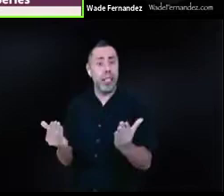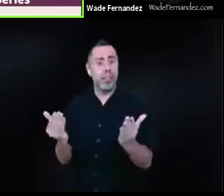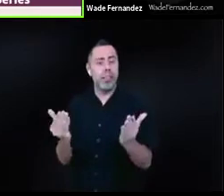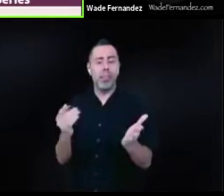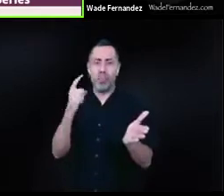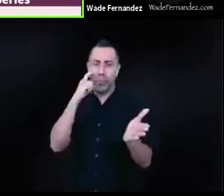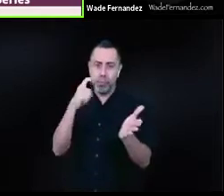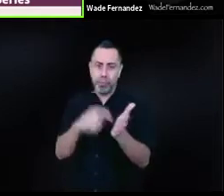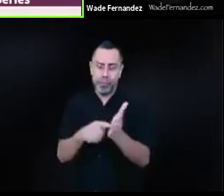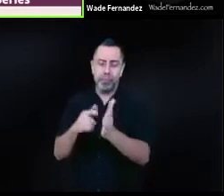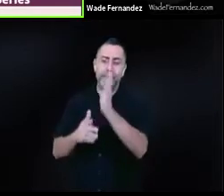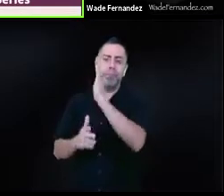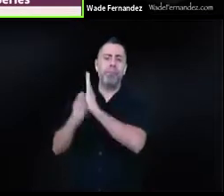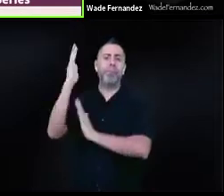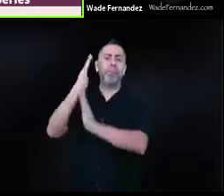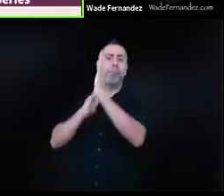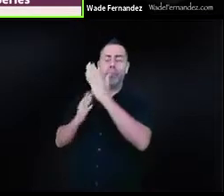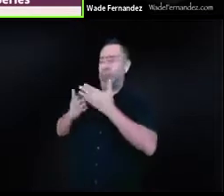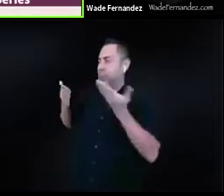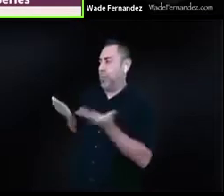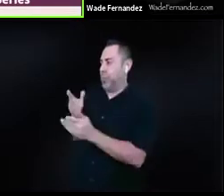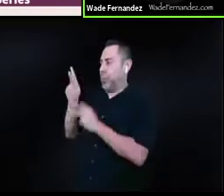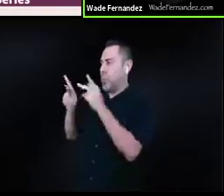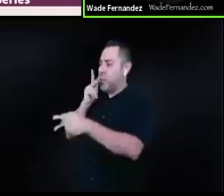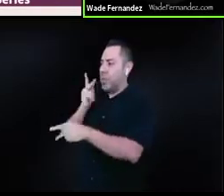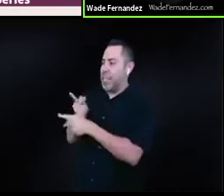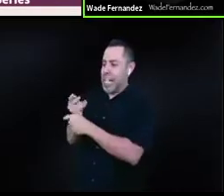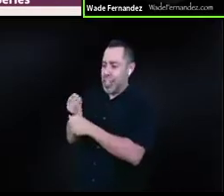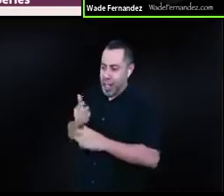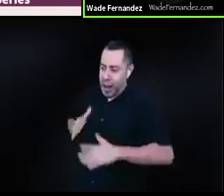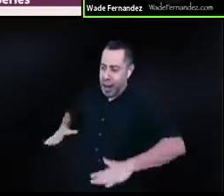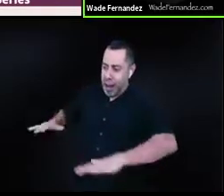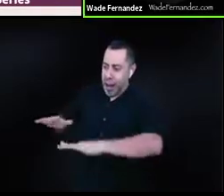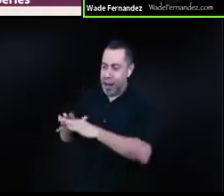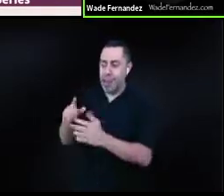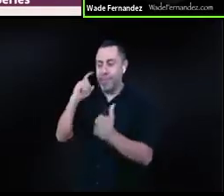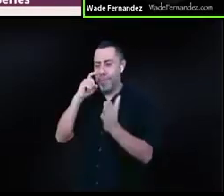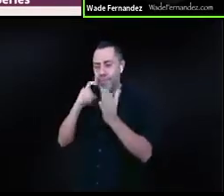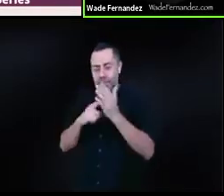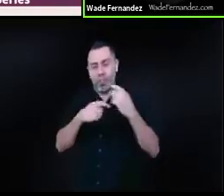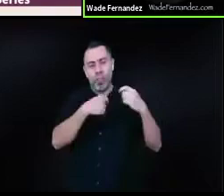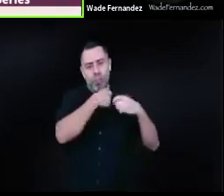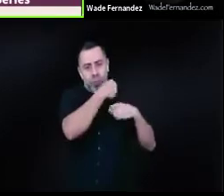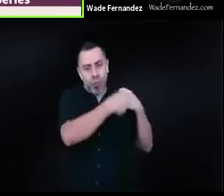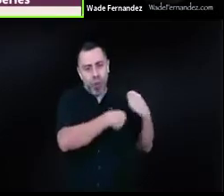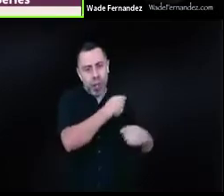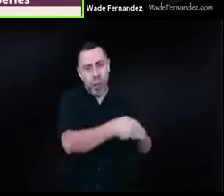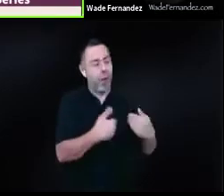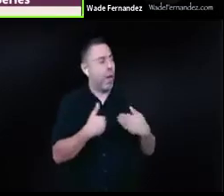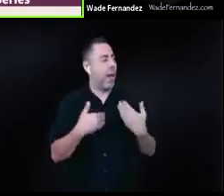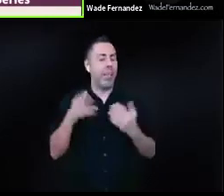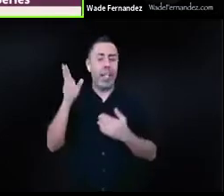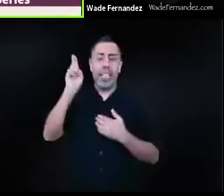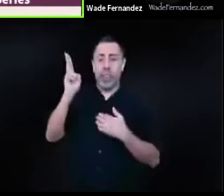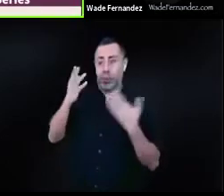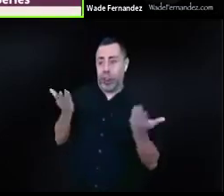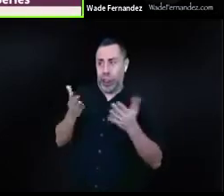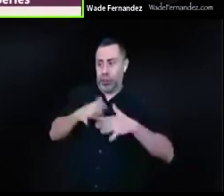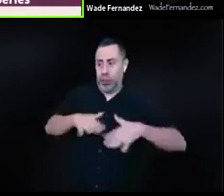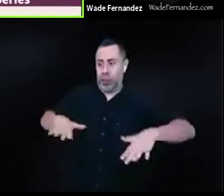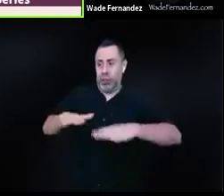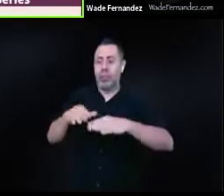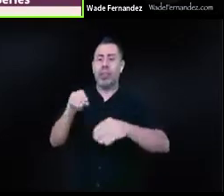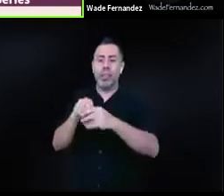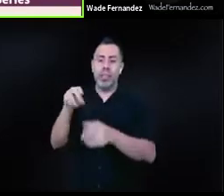and our beautiful caretakers of the land, and we'd like to acknowledge the Pueblo history that we are all here in New